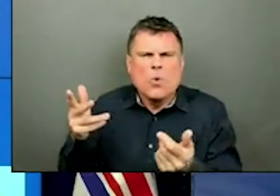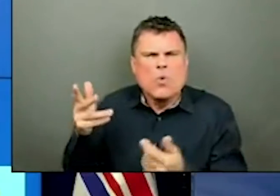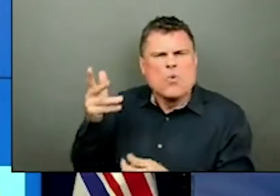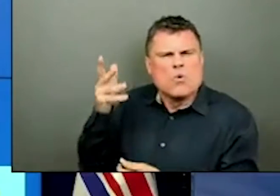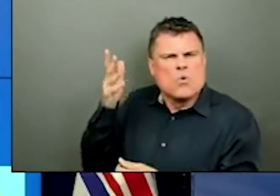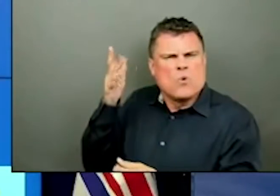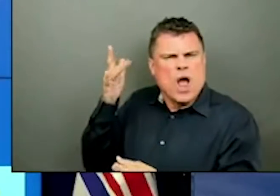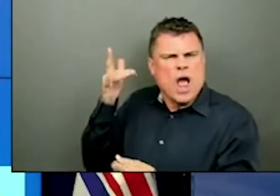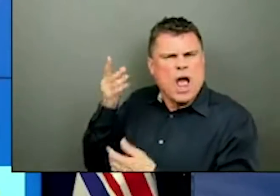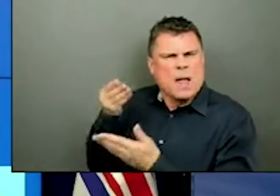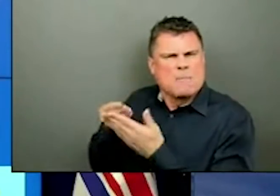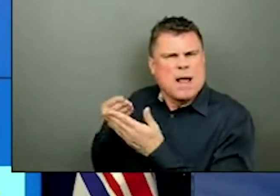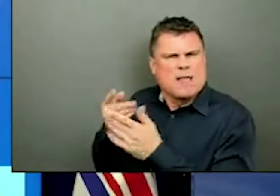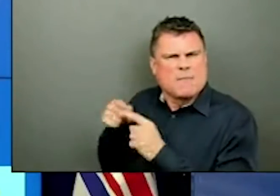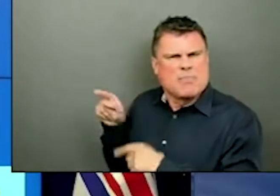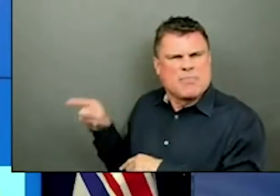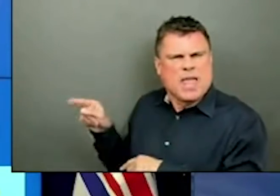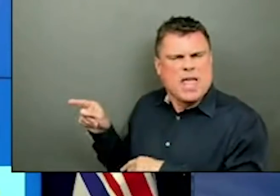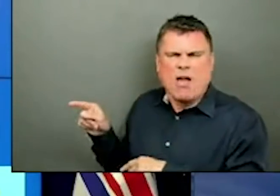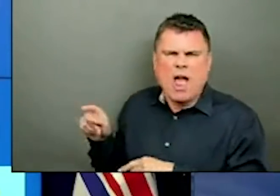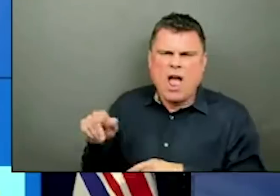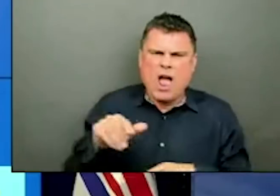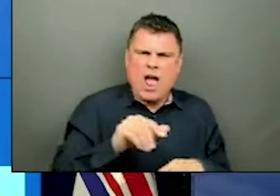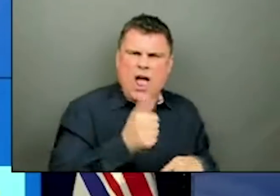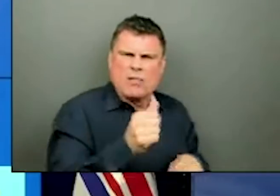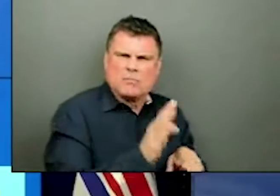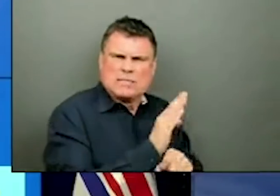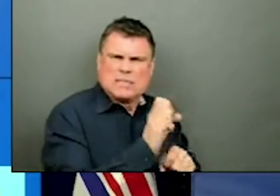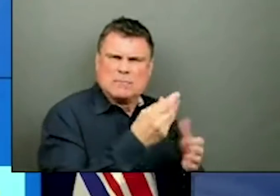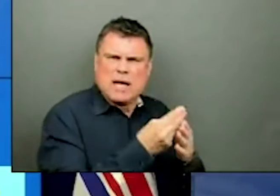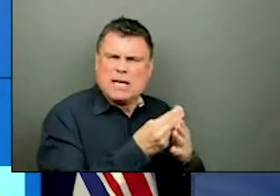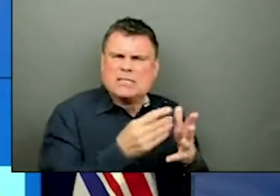from there when other businesses are saying they need it, and you're saying there's a lot of